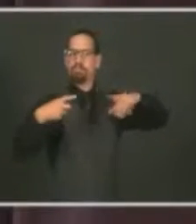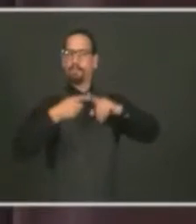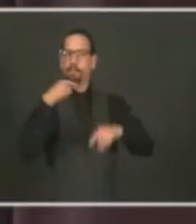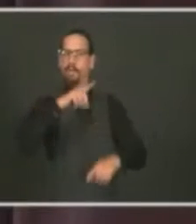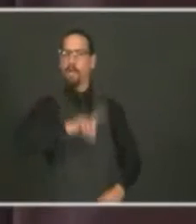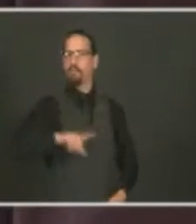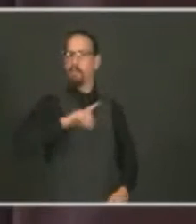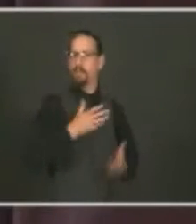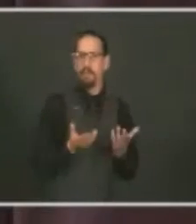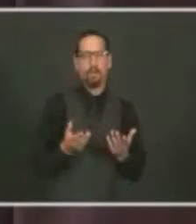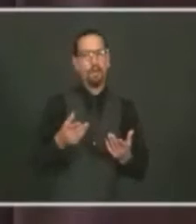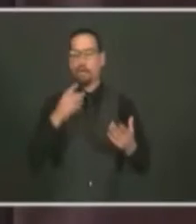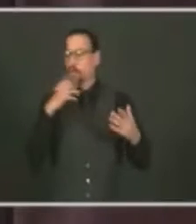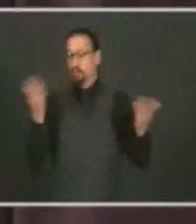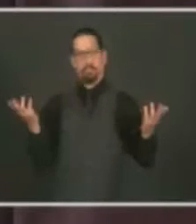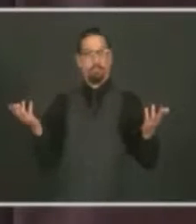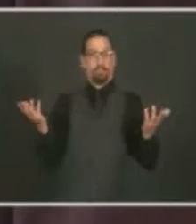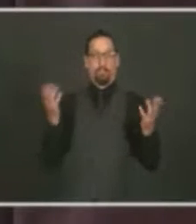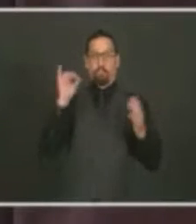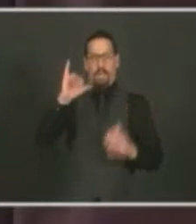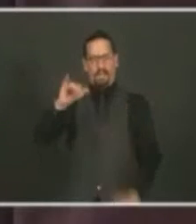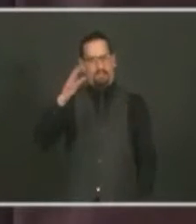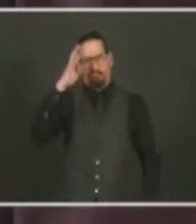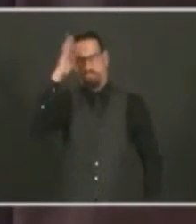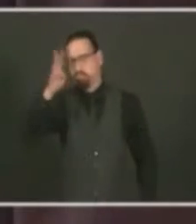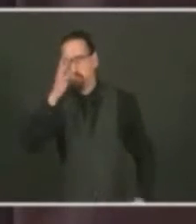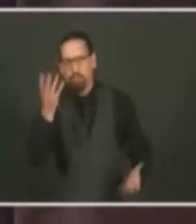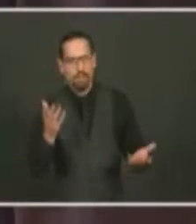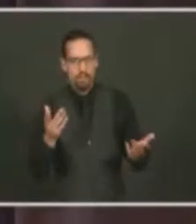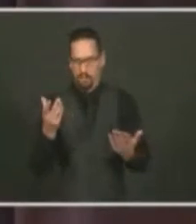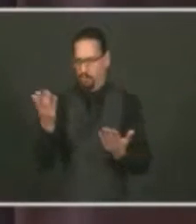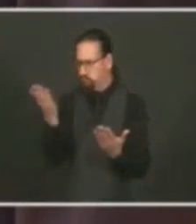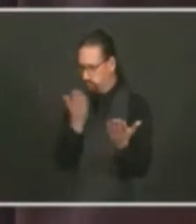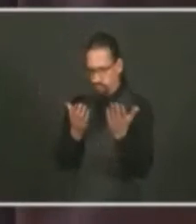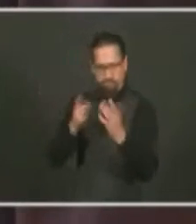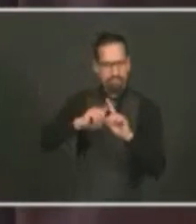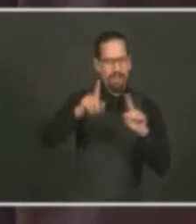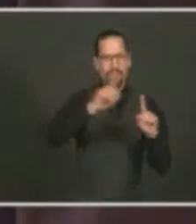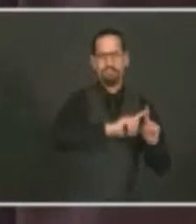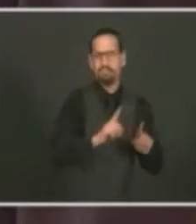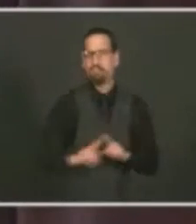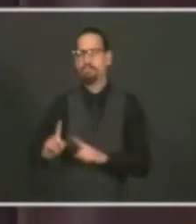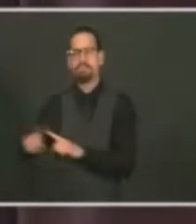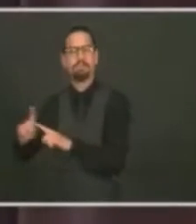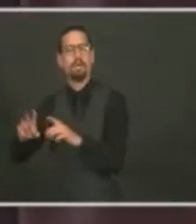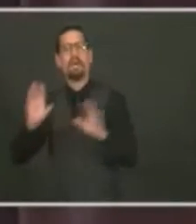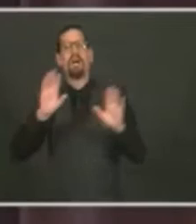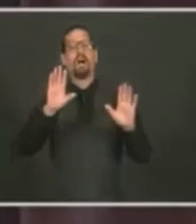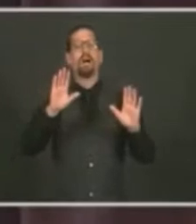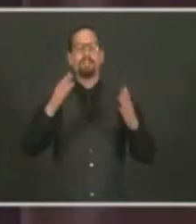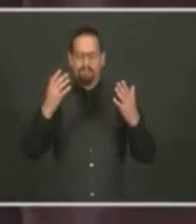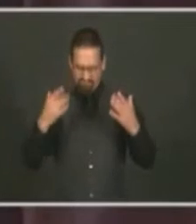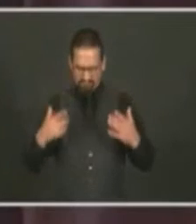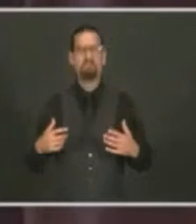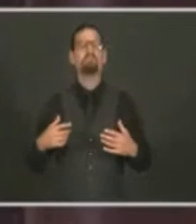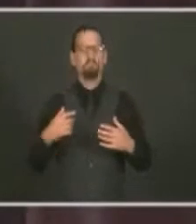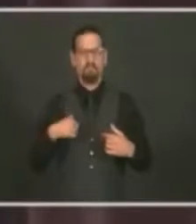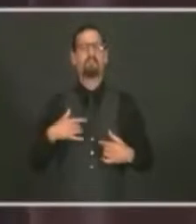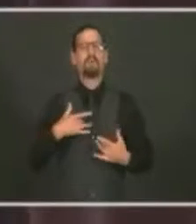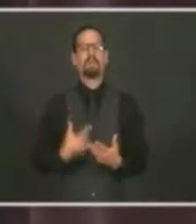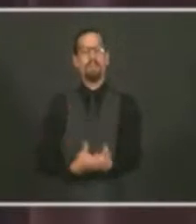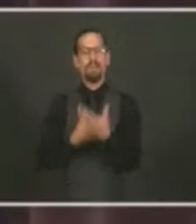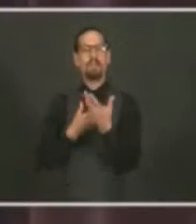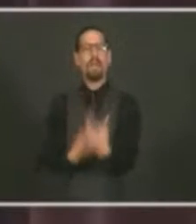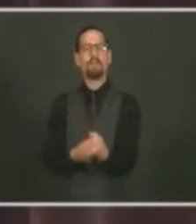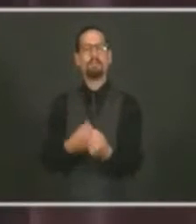is excellent and the fact that we have so much demand, today I'm announcing that we'll be adding an additional $4 million to